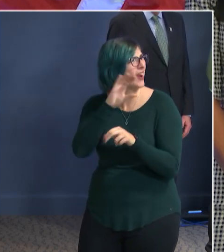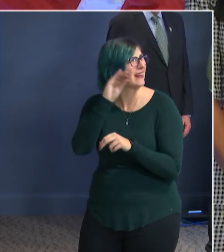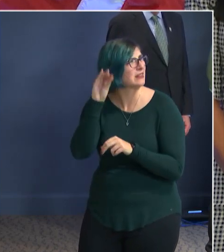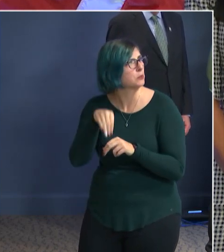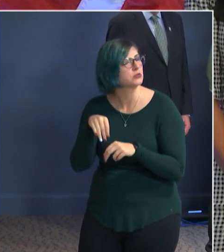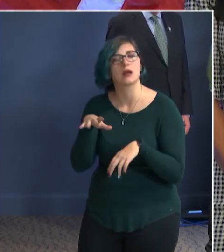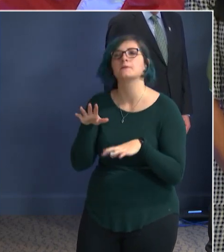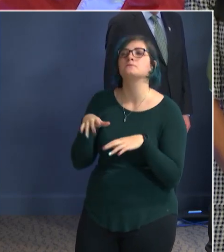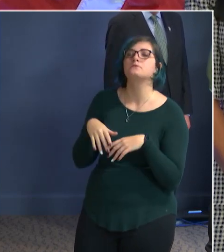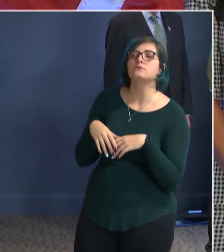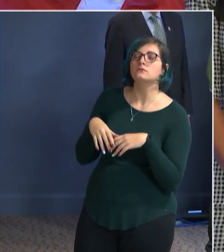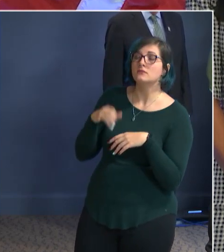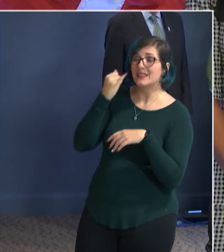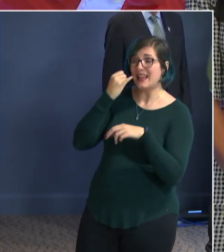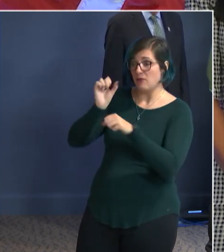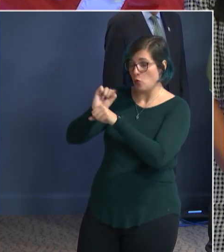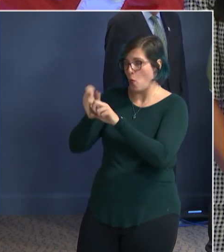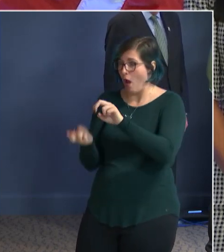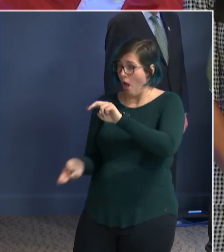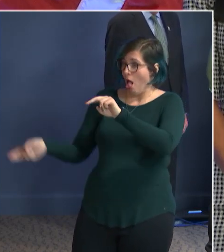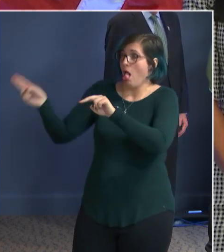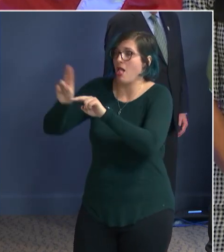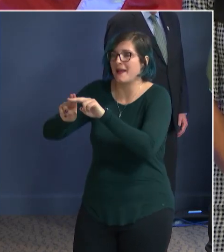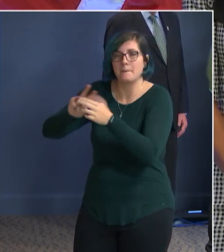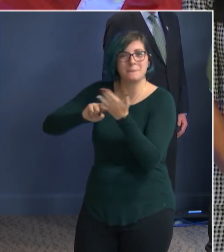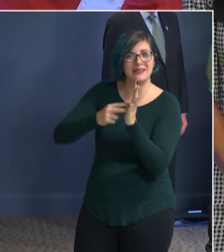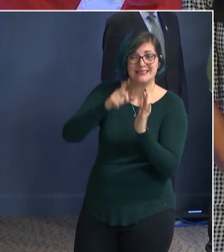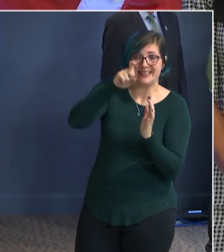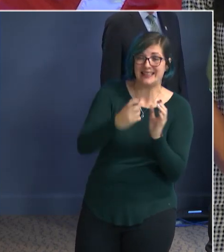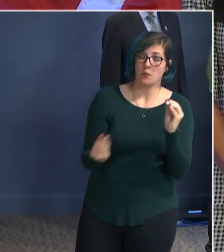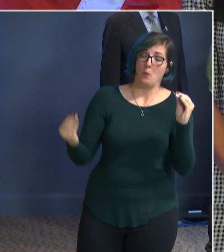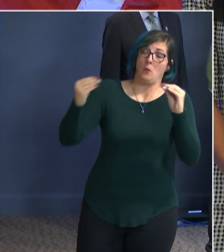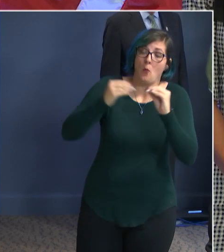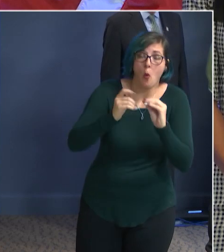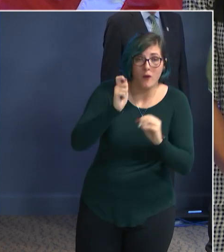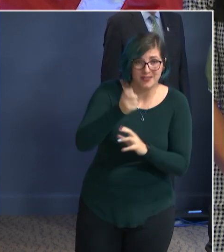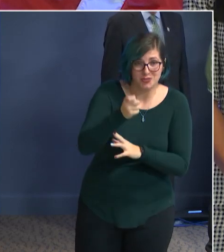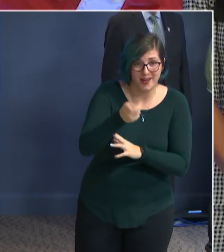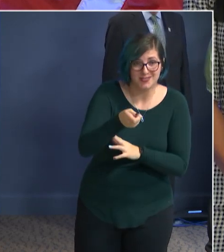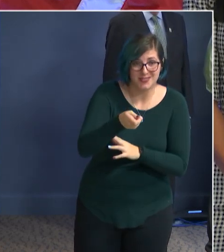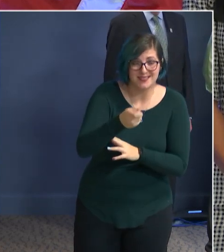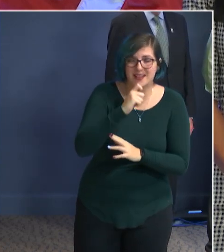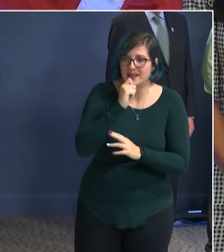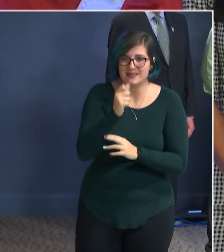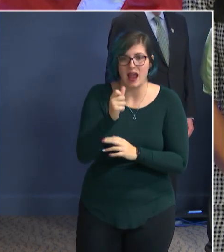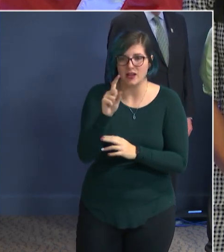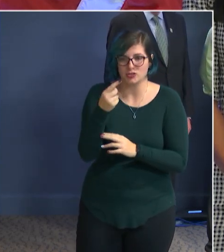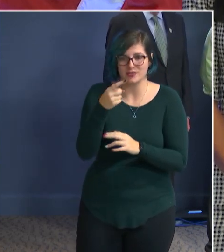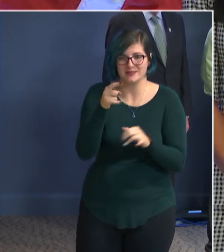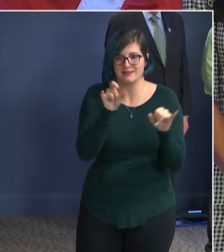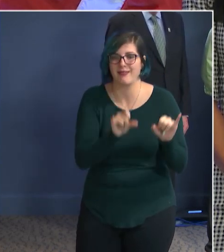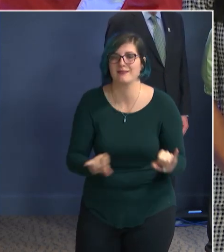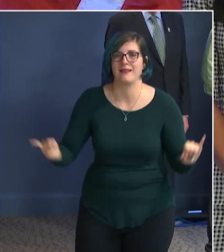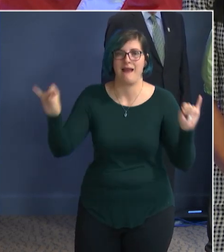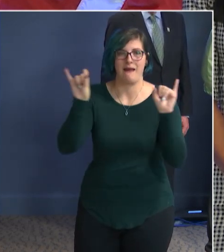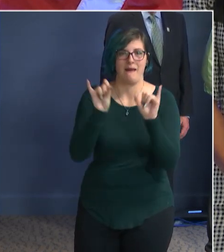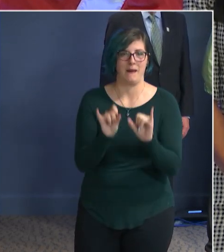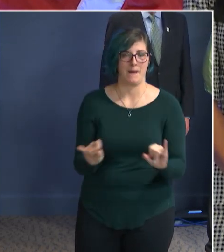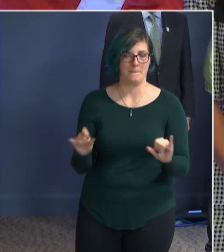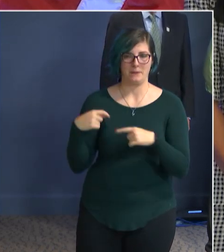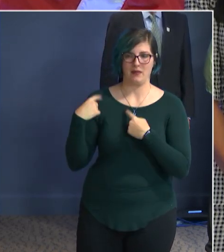up, then they probably need more people on the bench, not just the status quo.